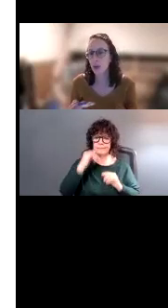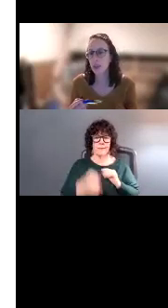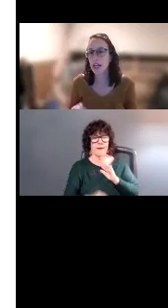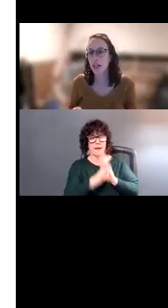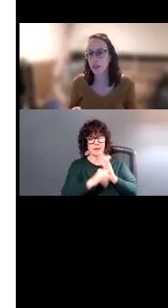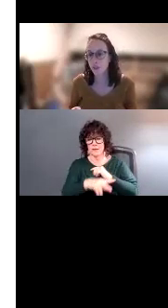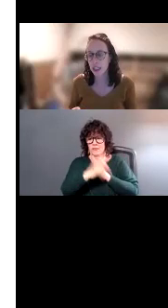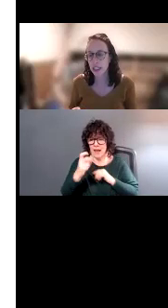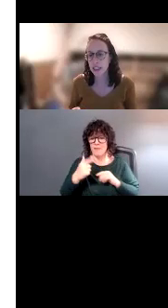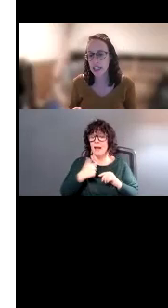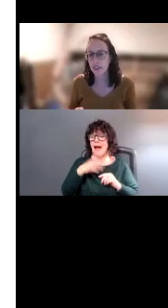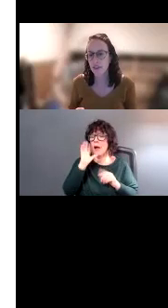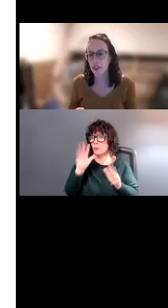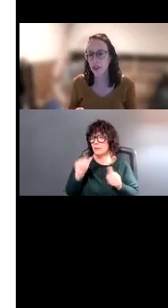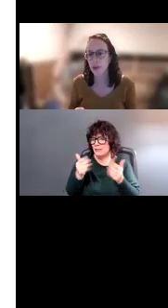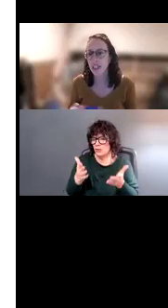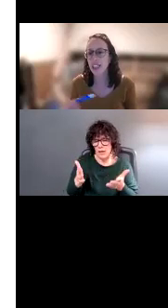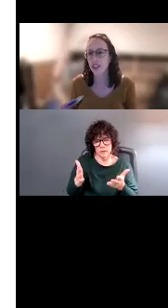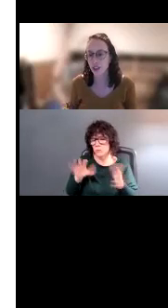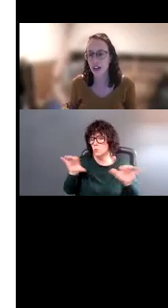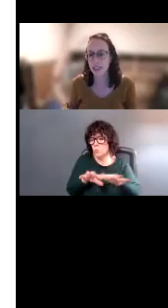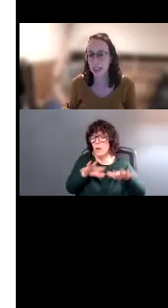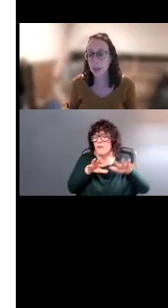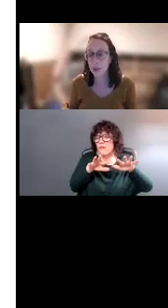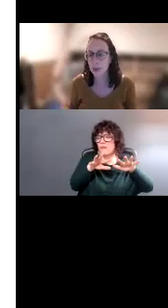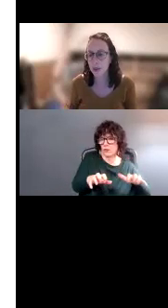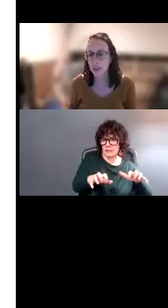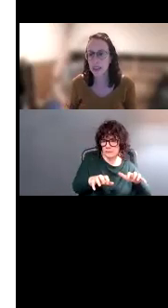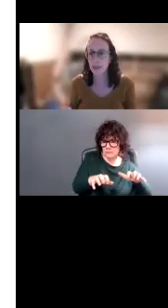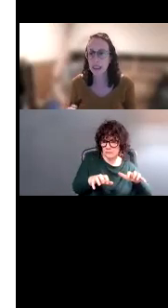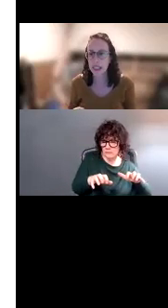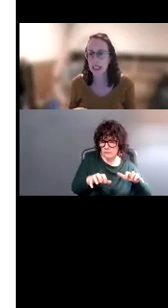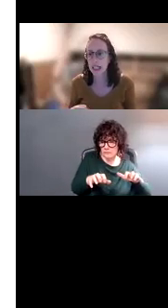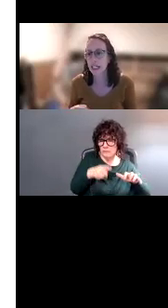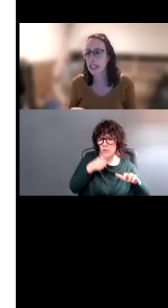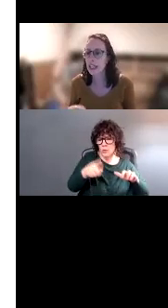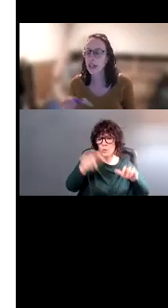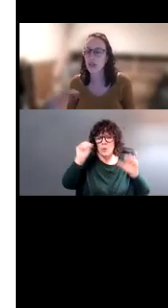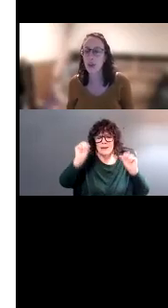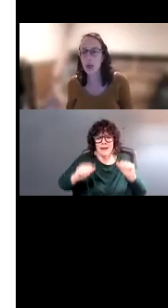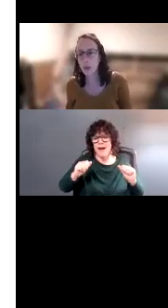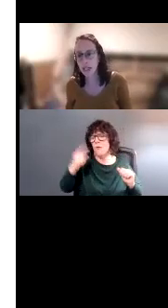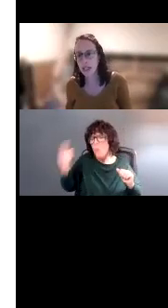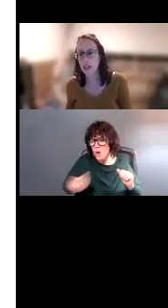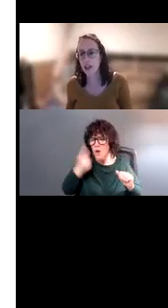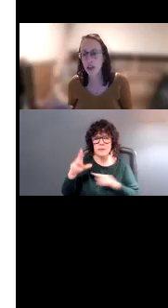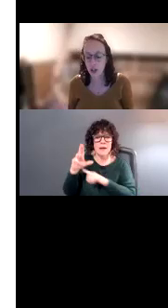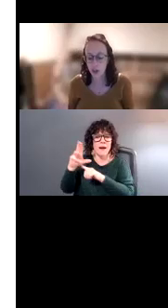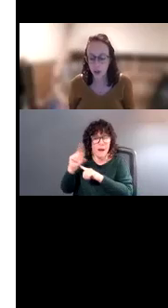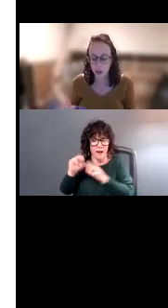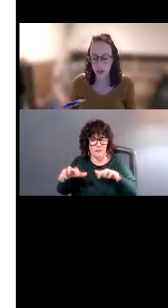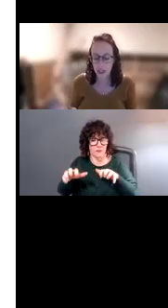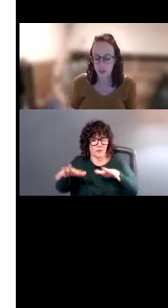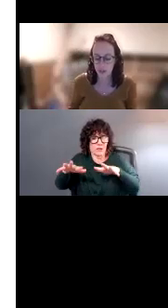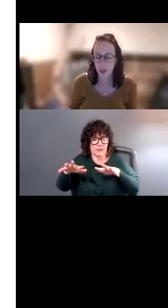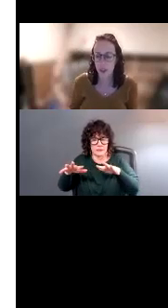you can always unfreeze if you need your credit to be pulled for some reason, like if you are buying a car